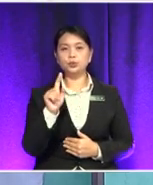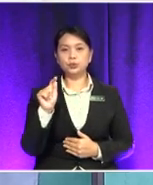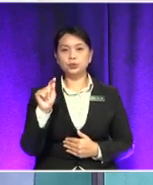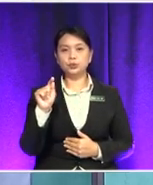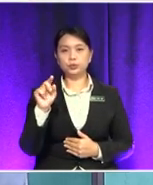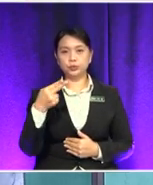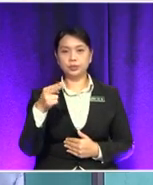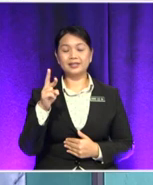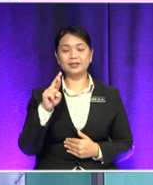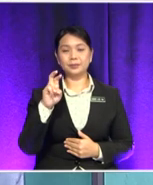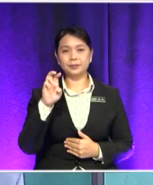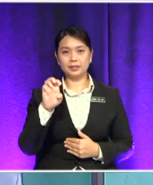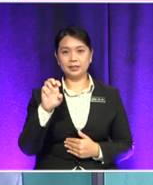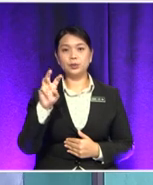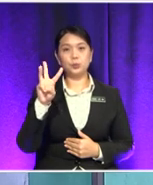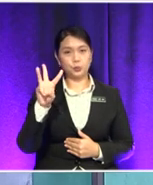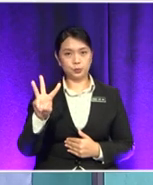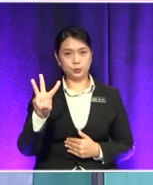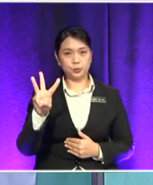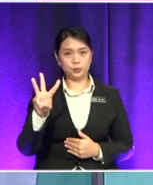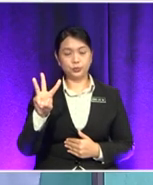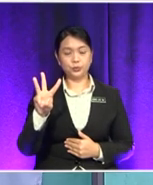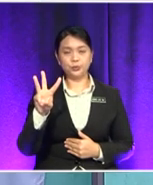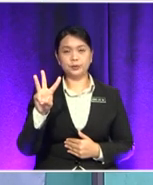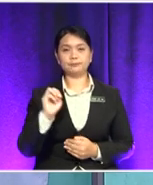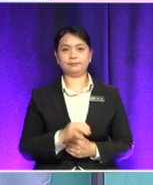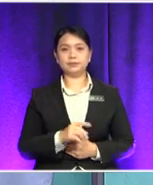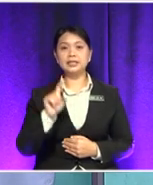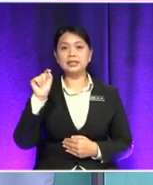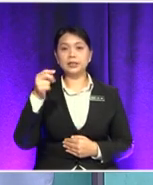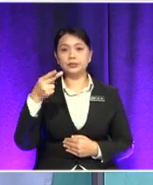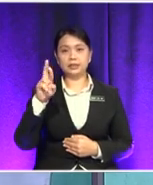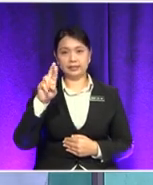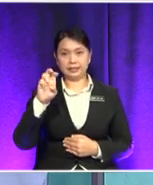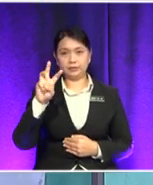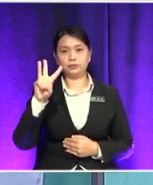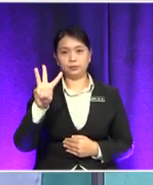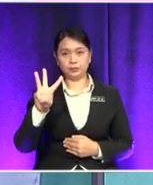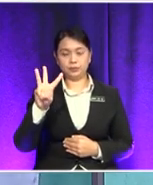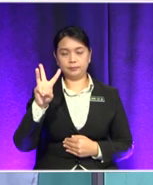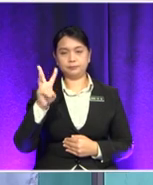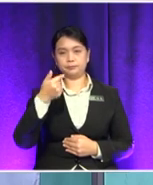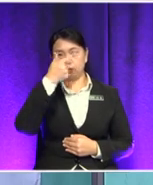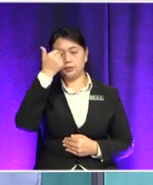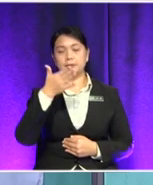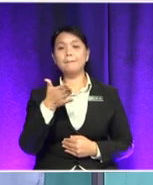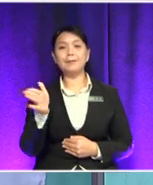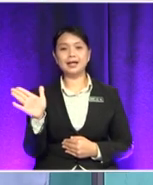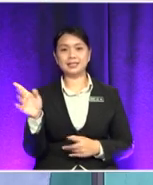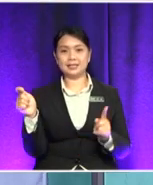right? But don't worry. Yes, practice makes improvement, okay? Exactly. For those out there, don't stop